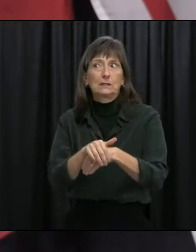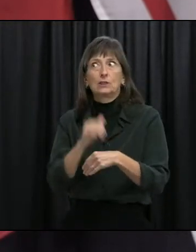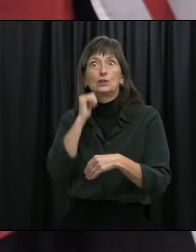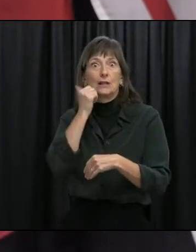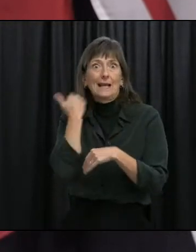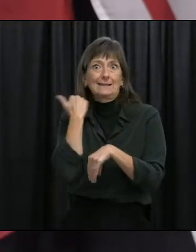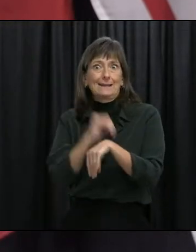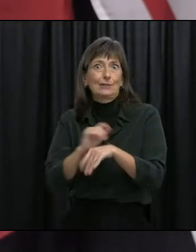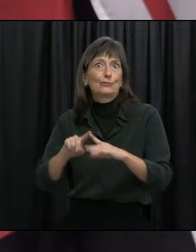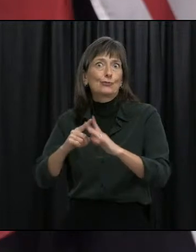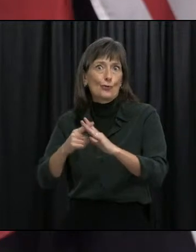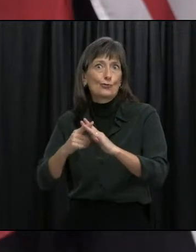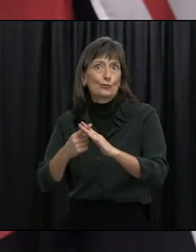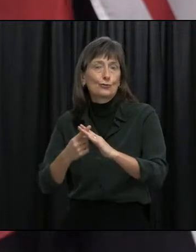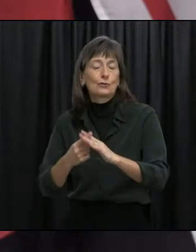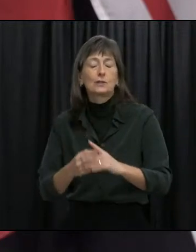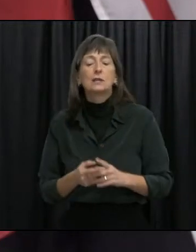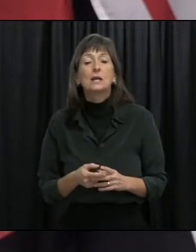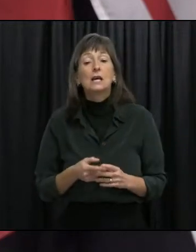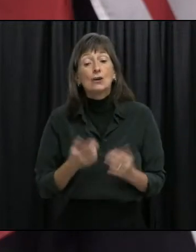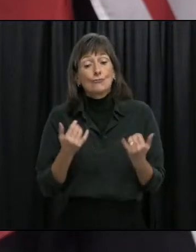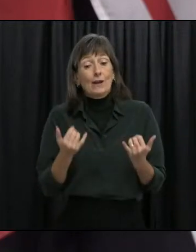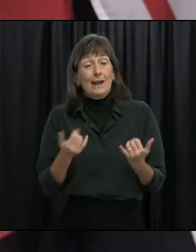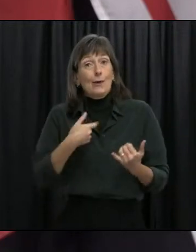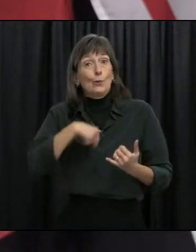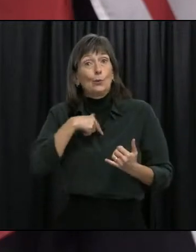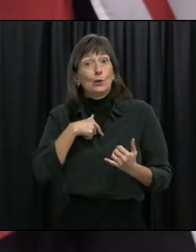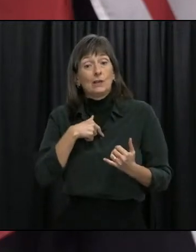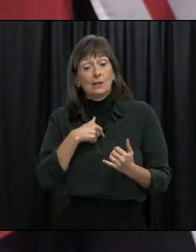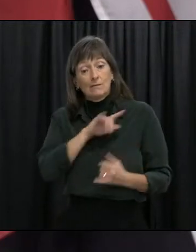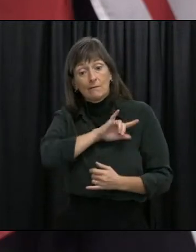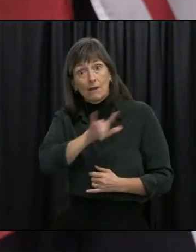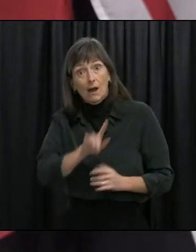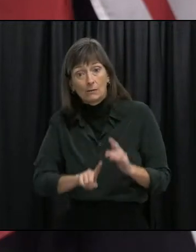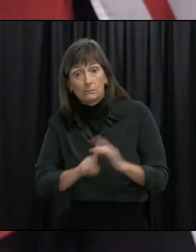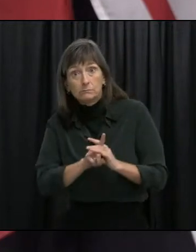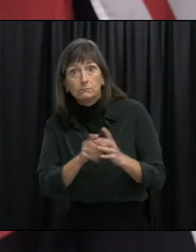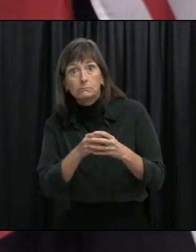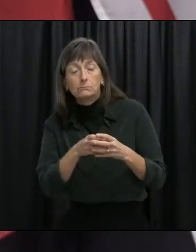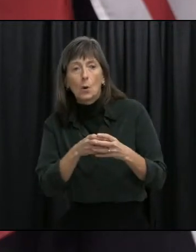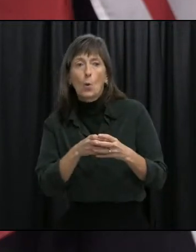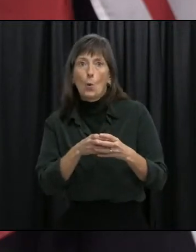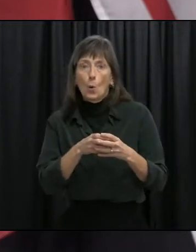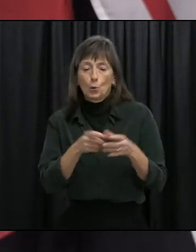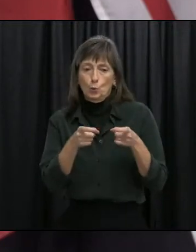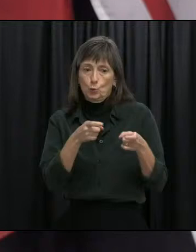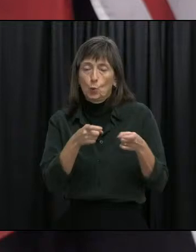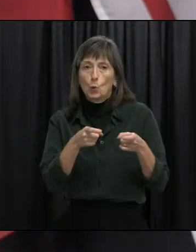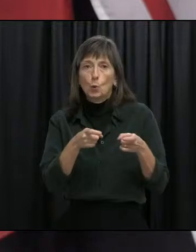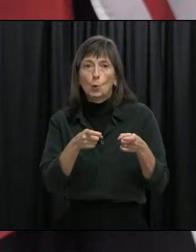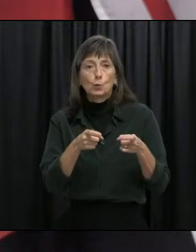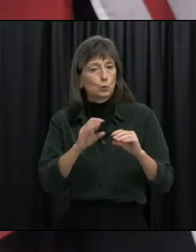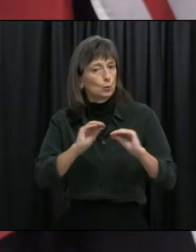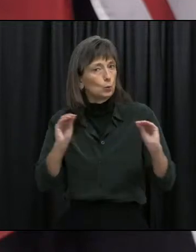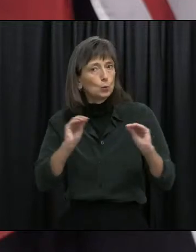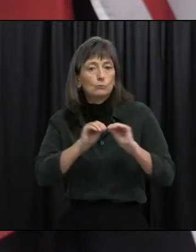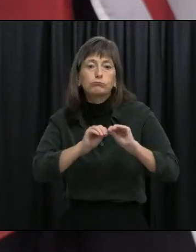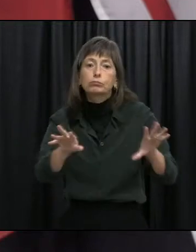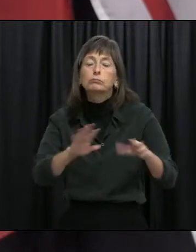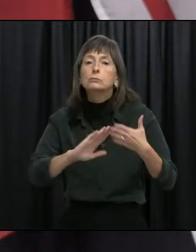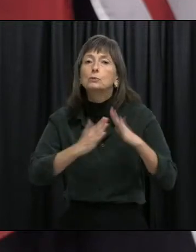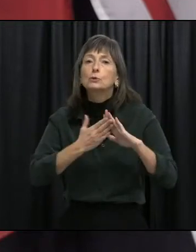successful in containing those cases that have been associated with travel. There's been no community